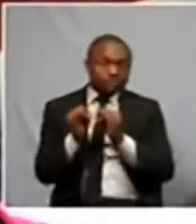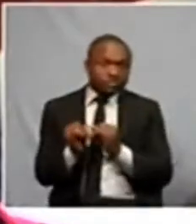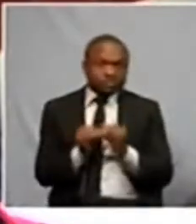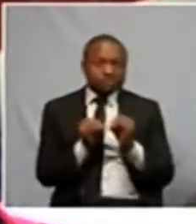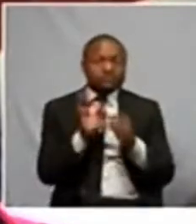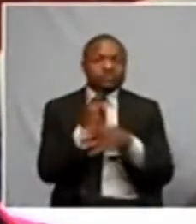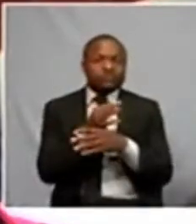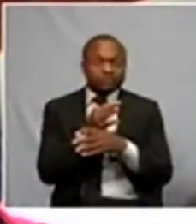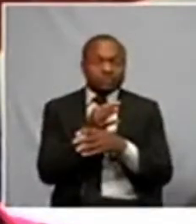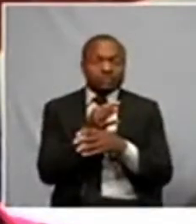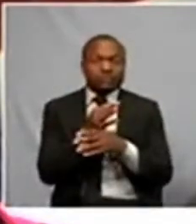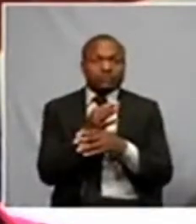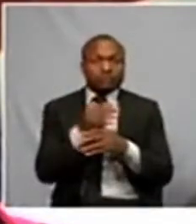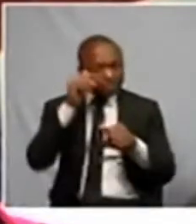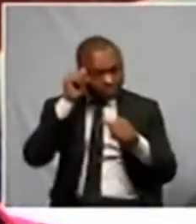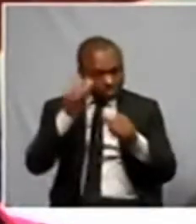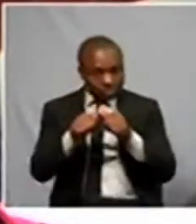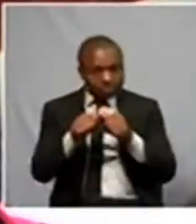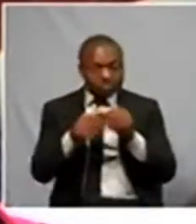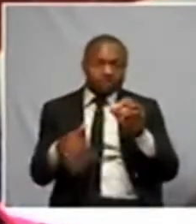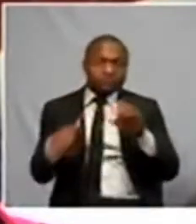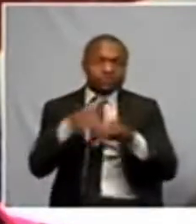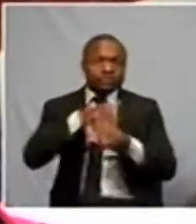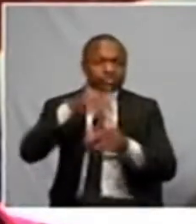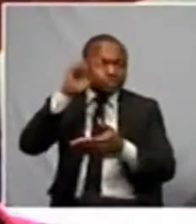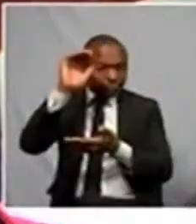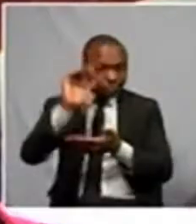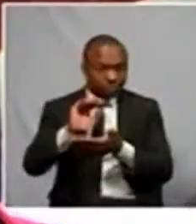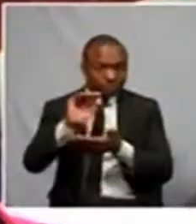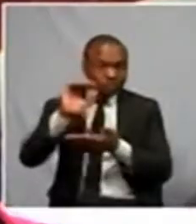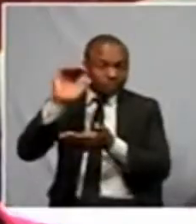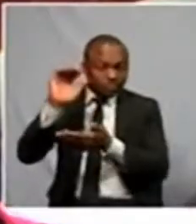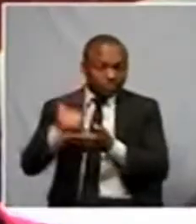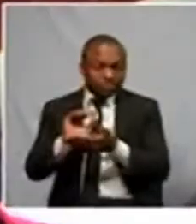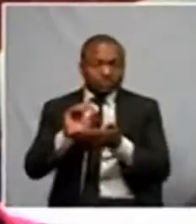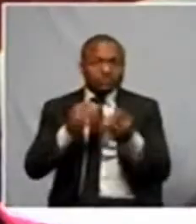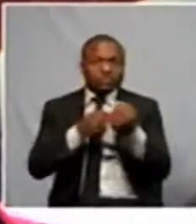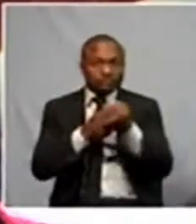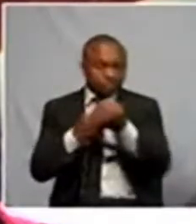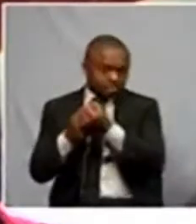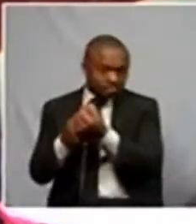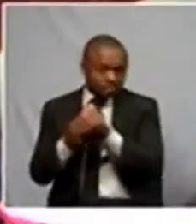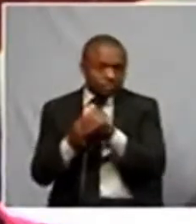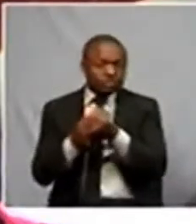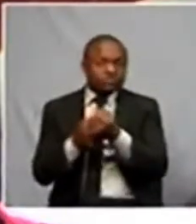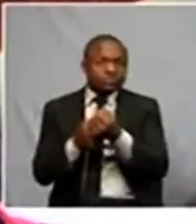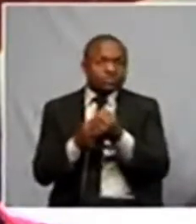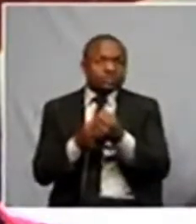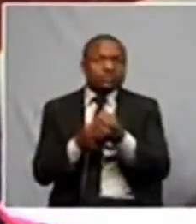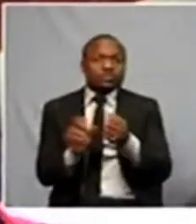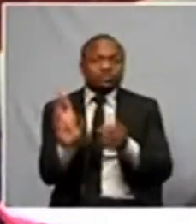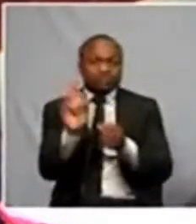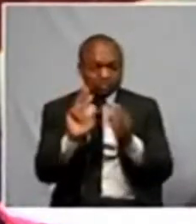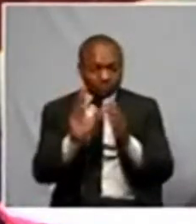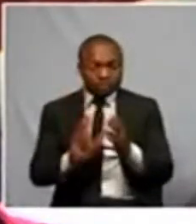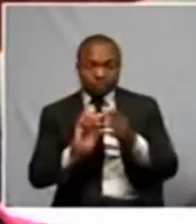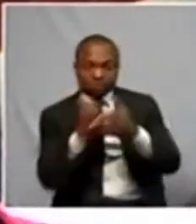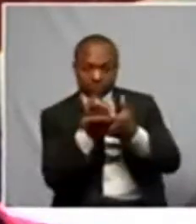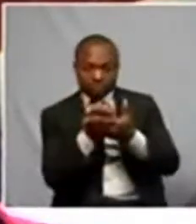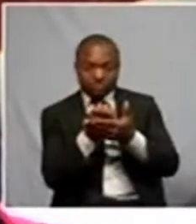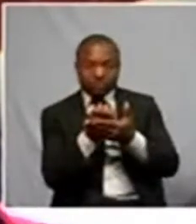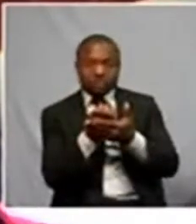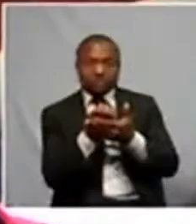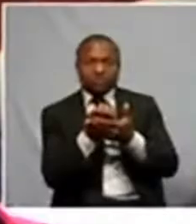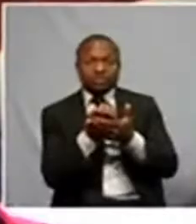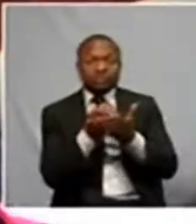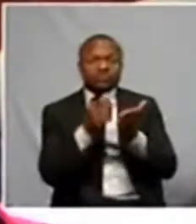Fisheries Subsidies Agreement will involve reducing subsidies to vessels or operators engaged in illegal, unreported